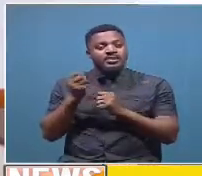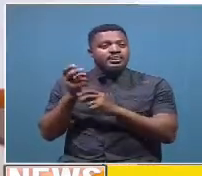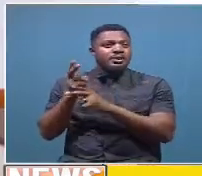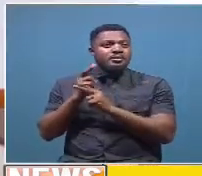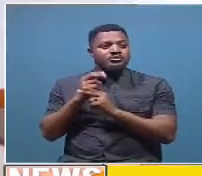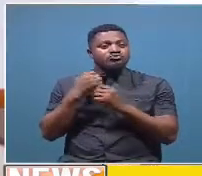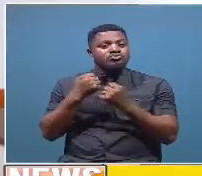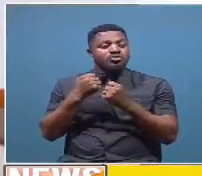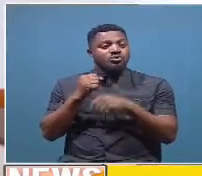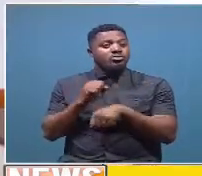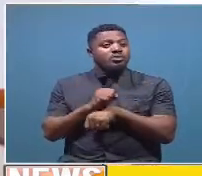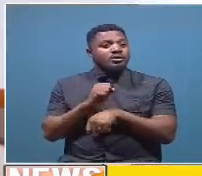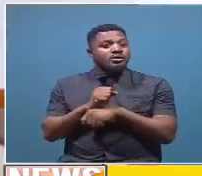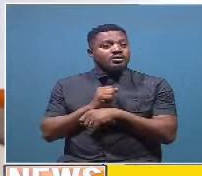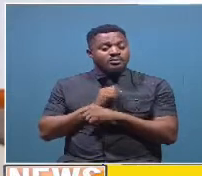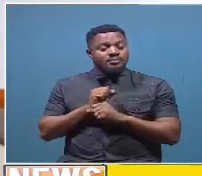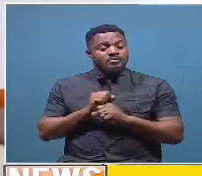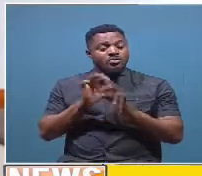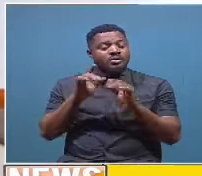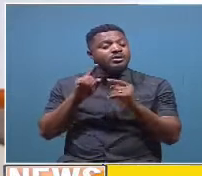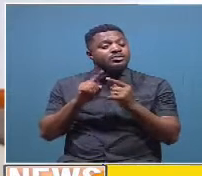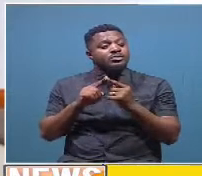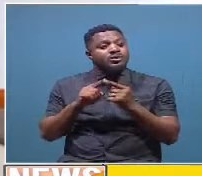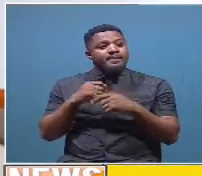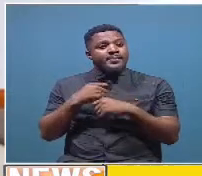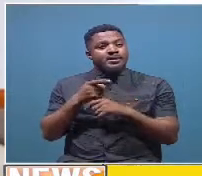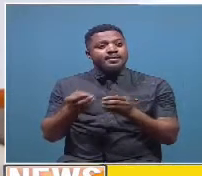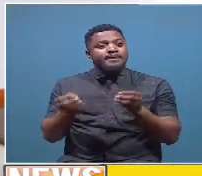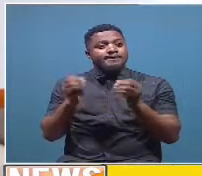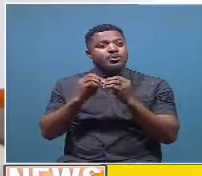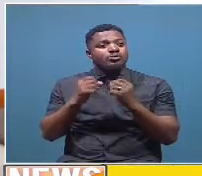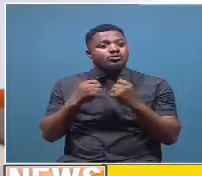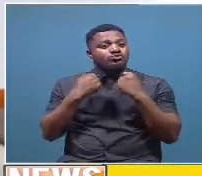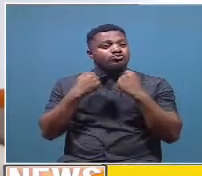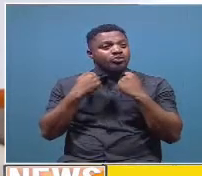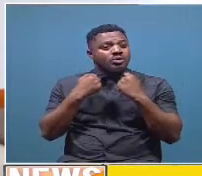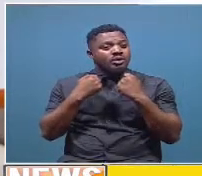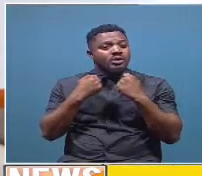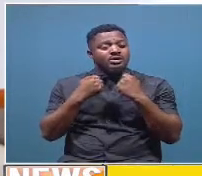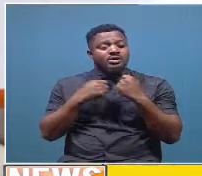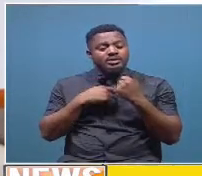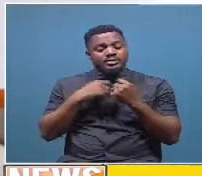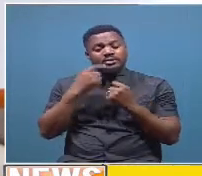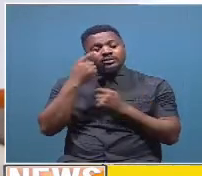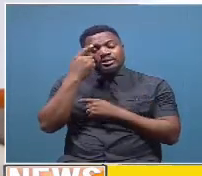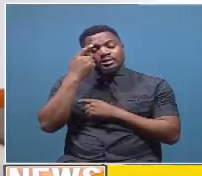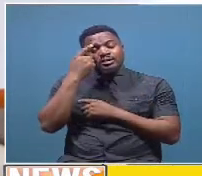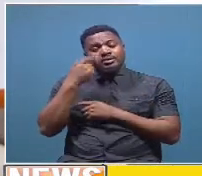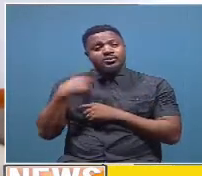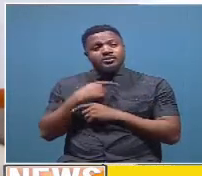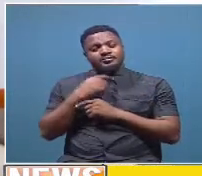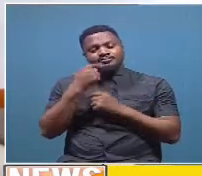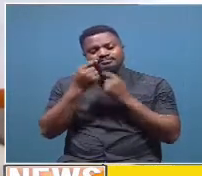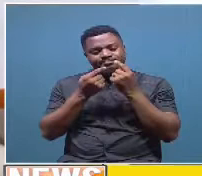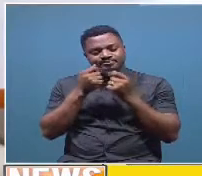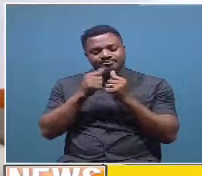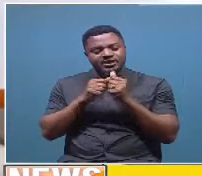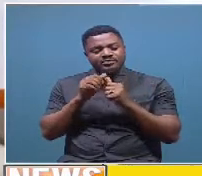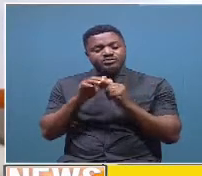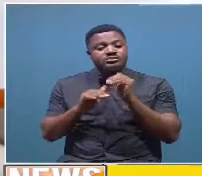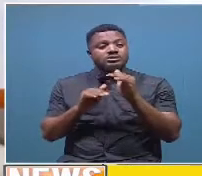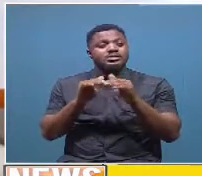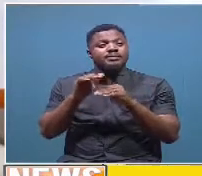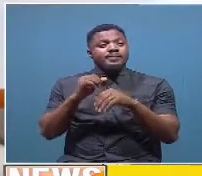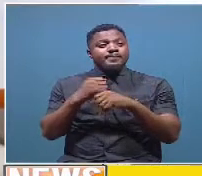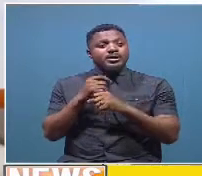a strong company, and our commitment is to make it stronger. And I think we are taking every step